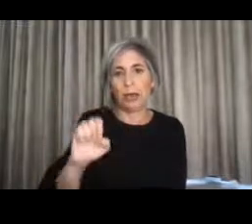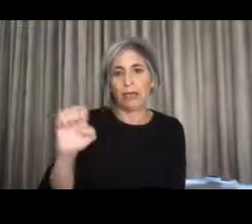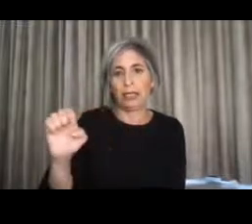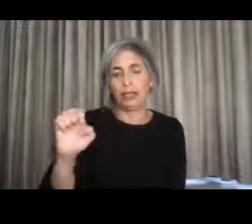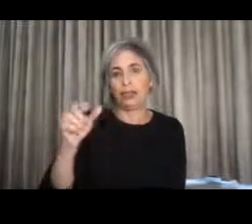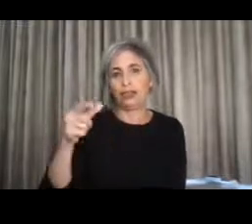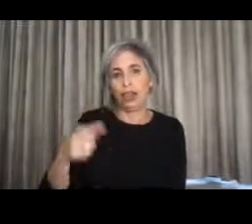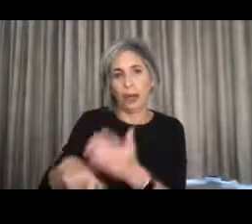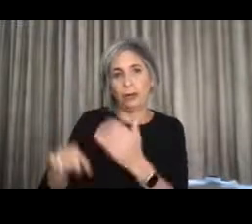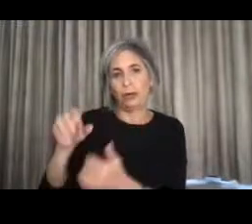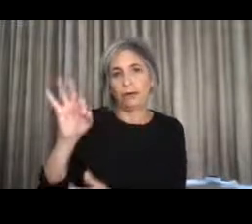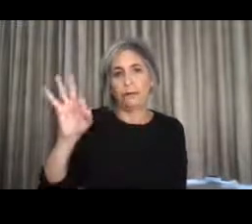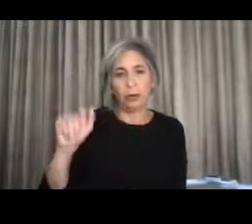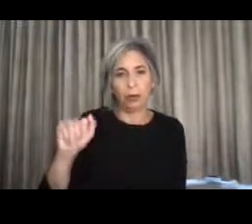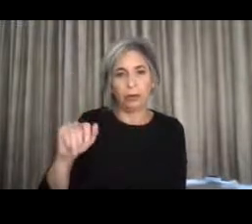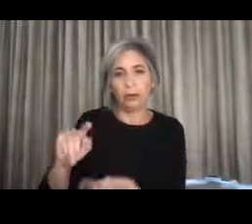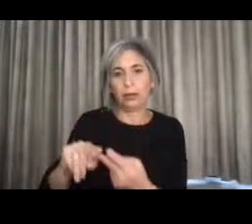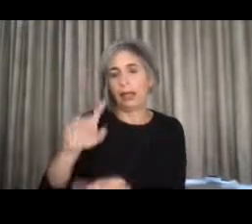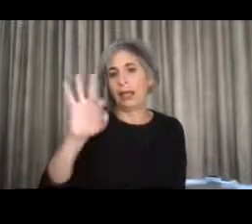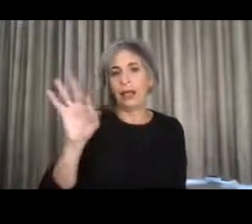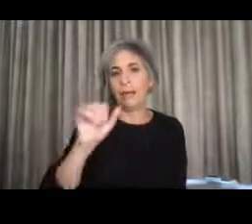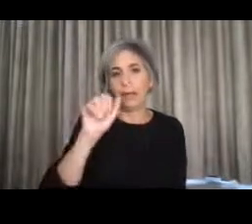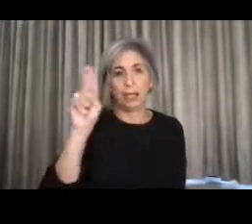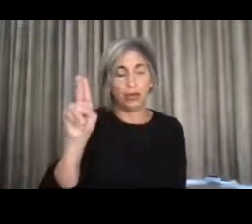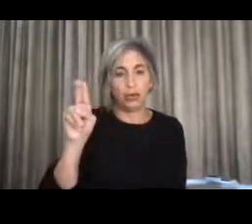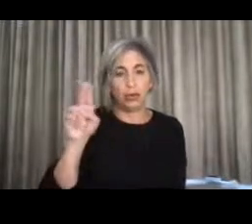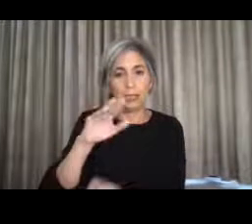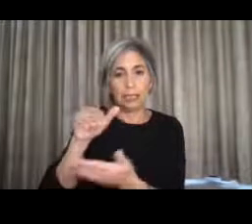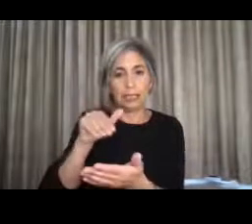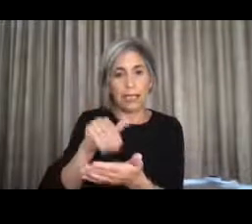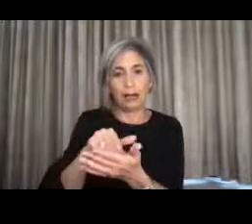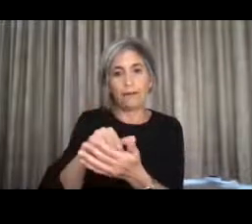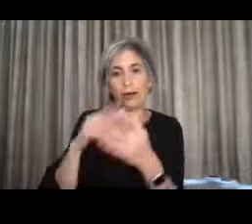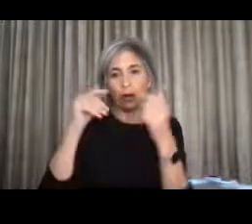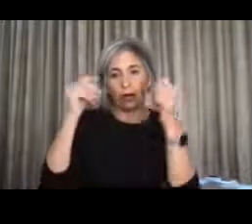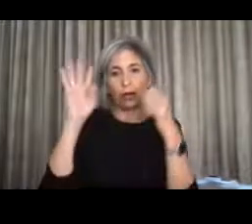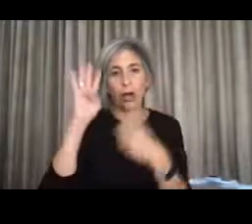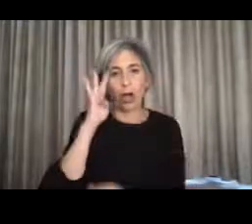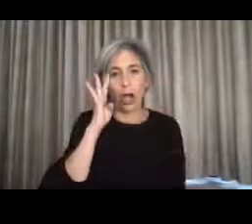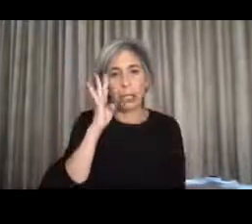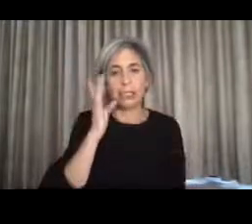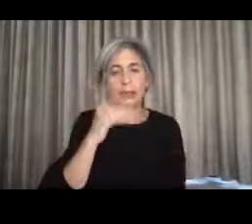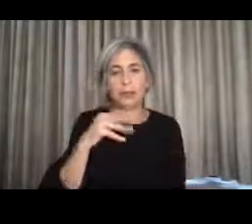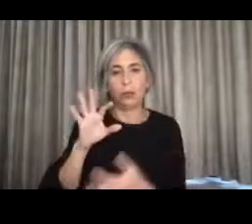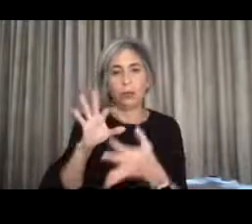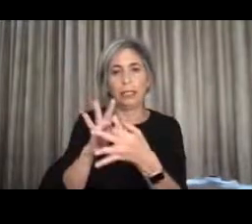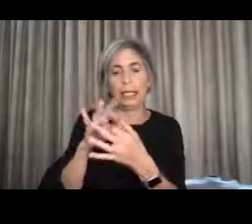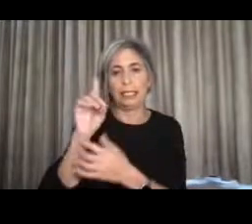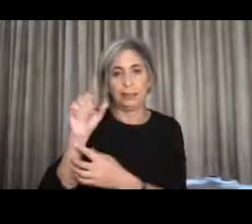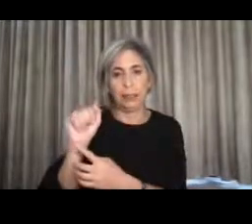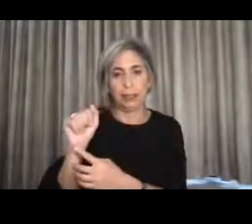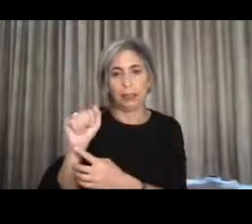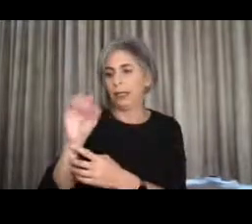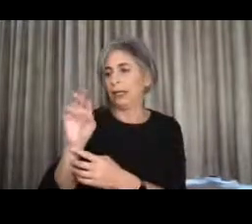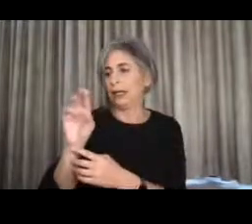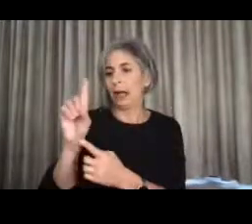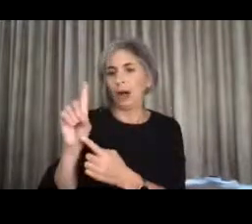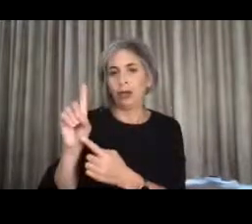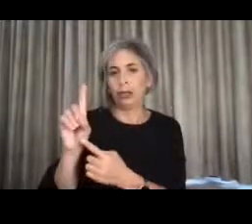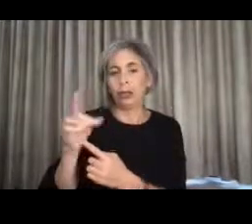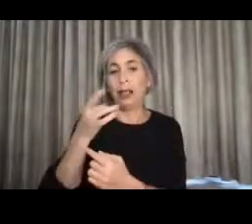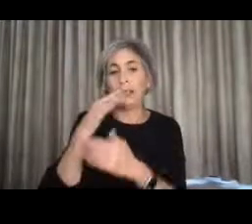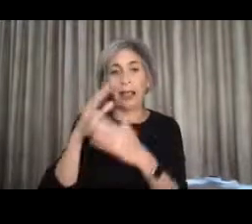We also use FAU, Center for Autism and Related Disabilities, known as CARD, and the Lighthouse for the Blind